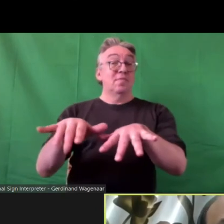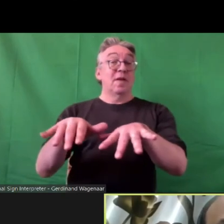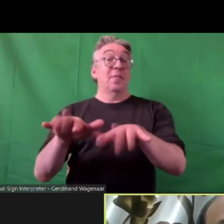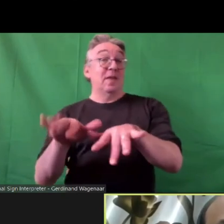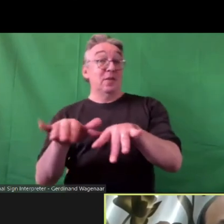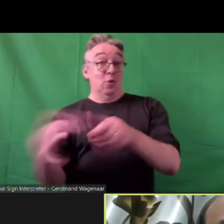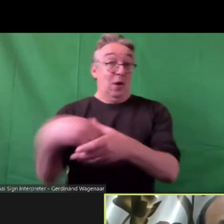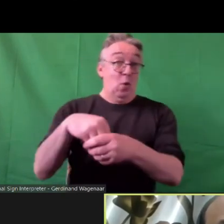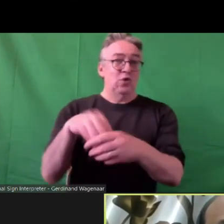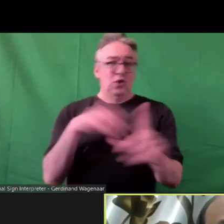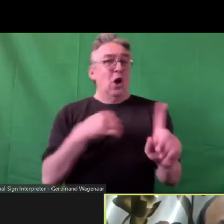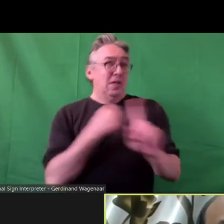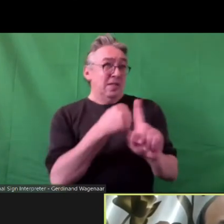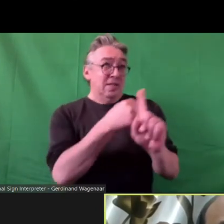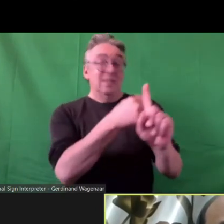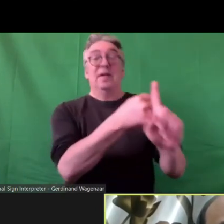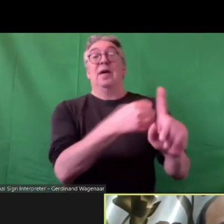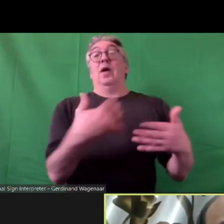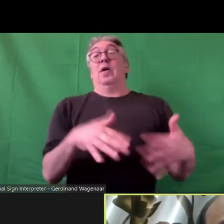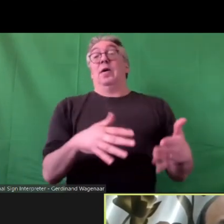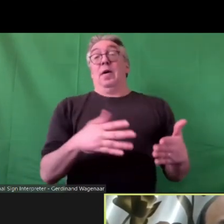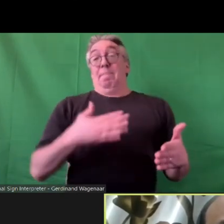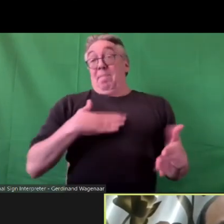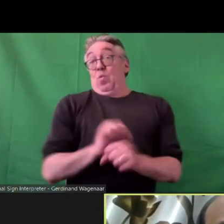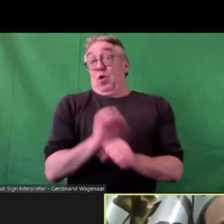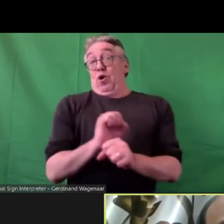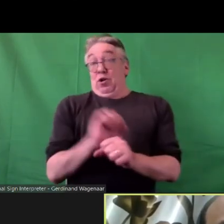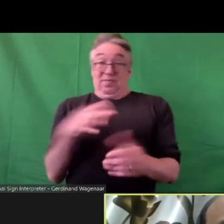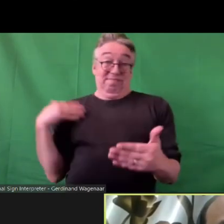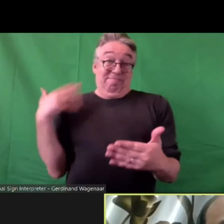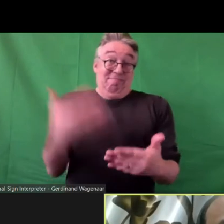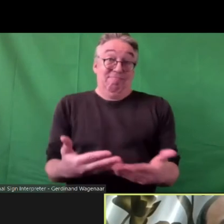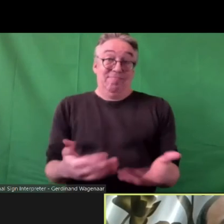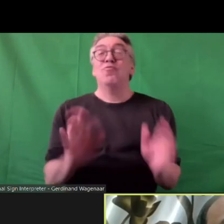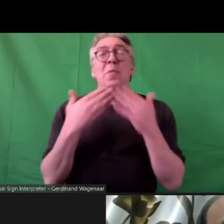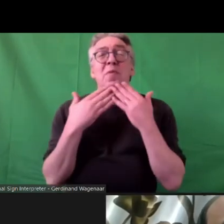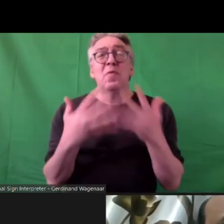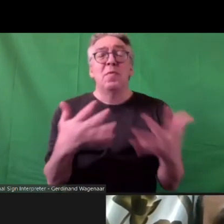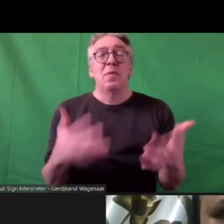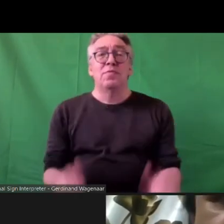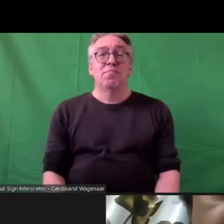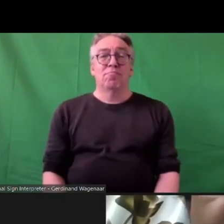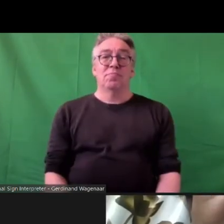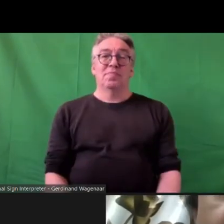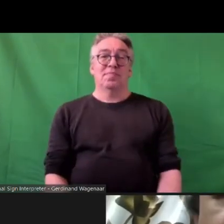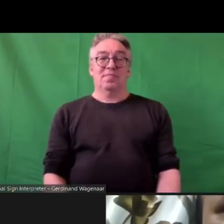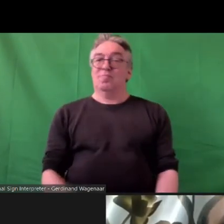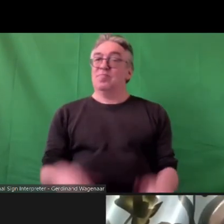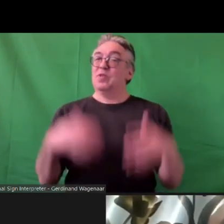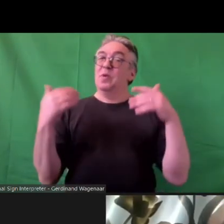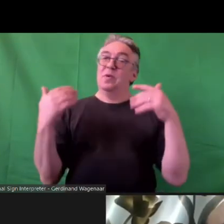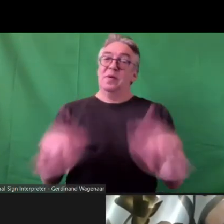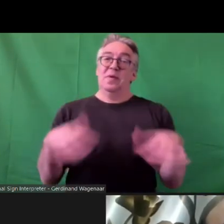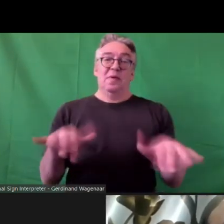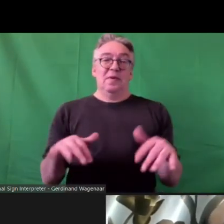And A2I was the key for my work. Thank you very much. Thank you for your Thank you so much, Vashkar. Thank